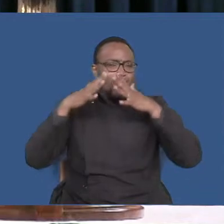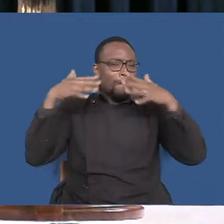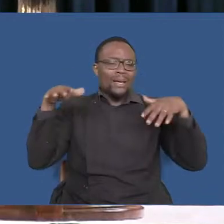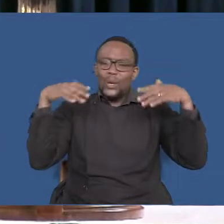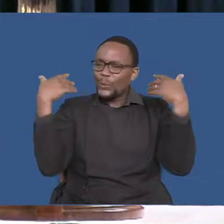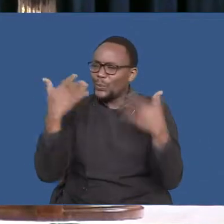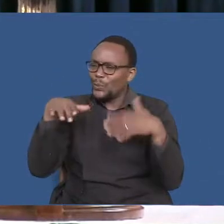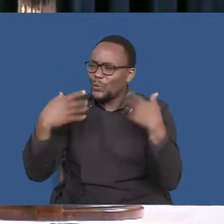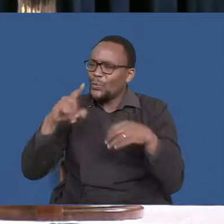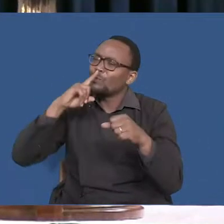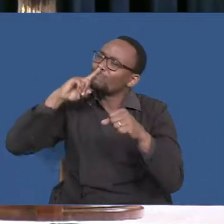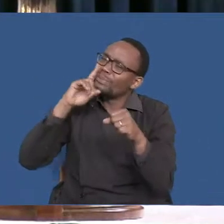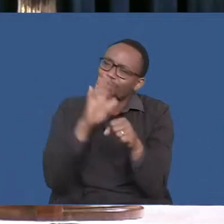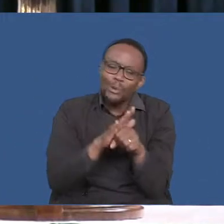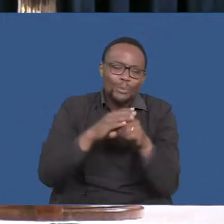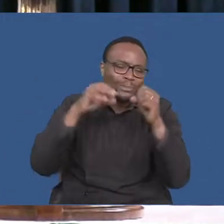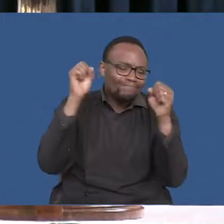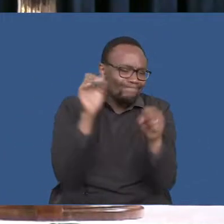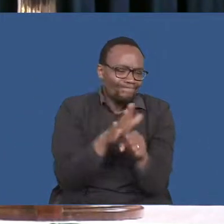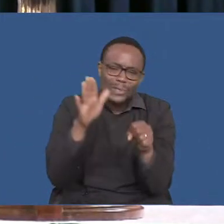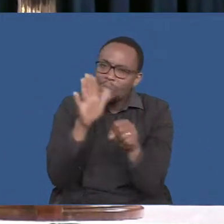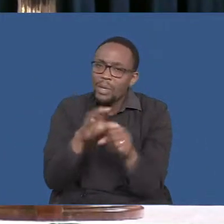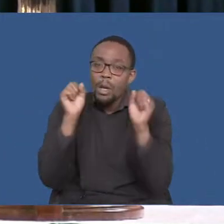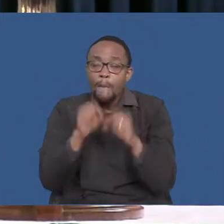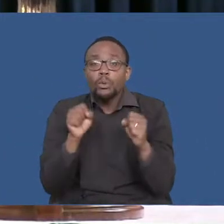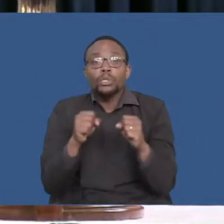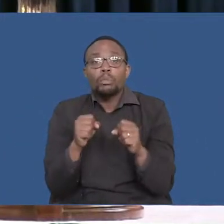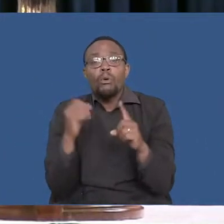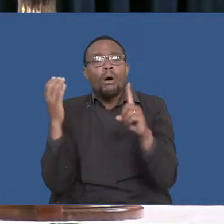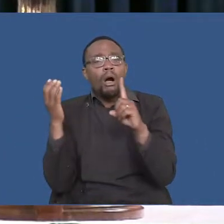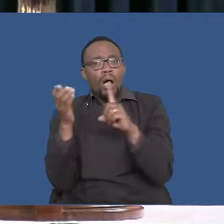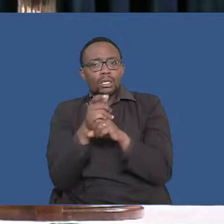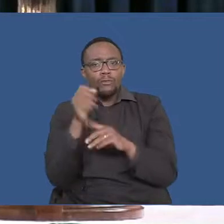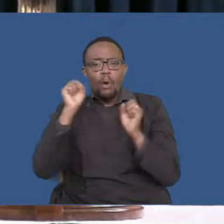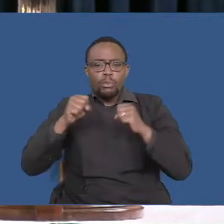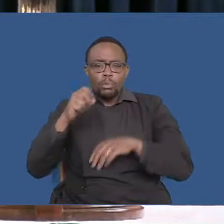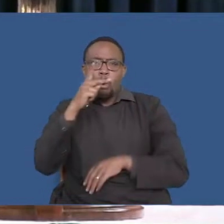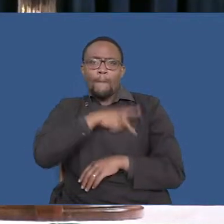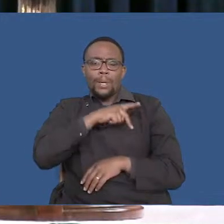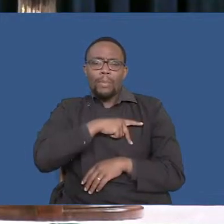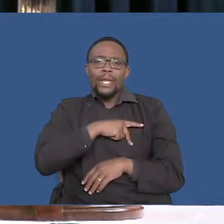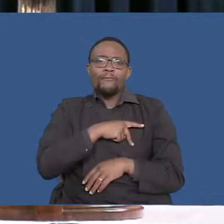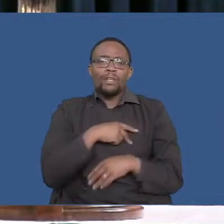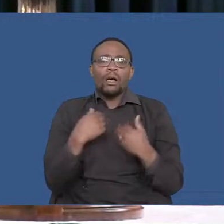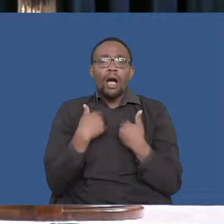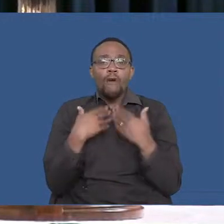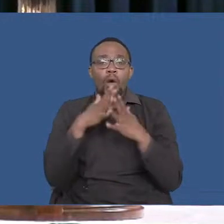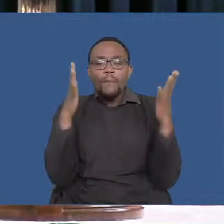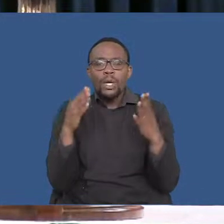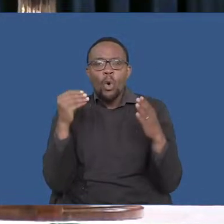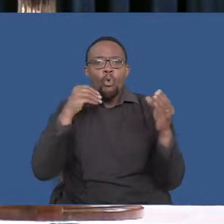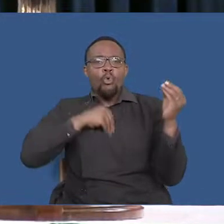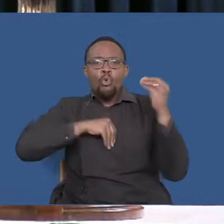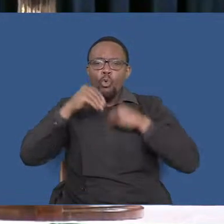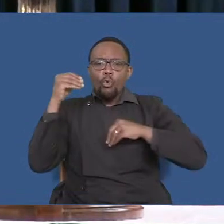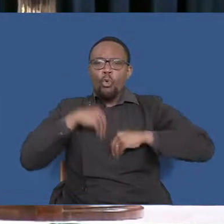precious promises, that by this you might be partakers of his divine nature, having escaped the corruption that is in the